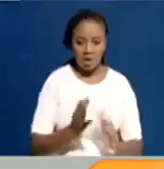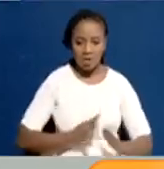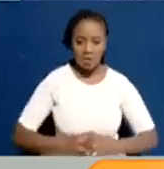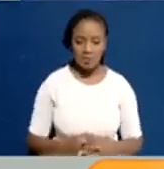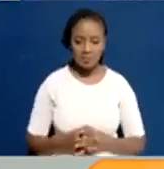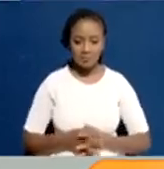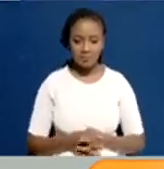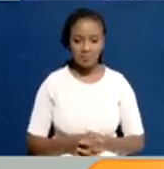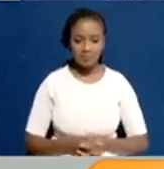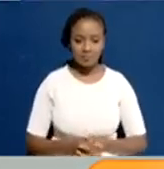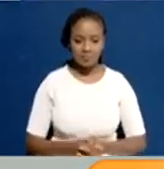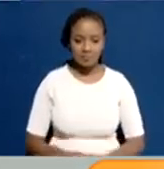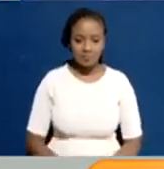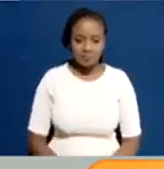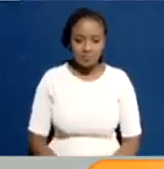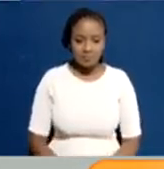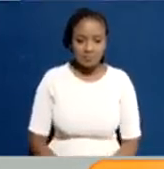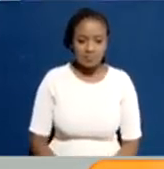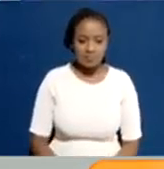Safin Achieng Oma reports.